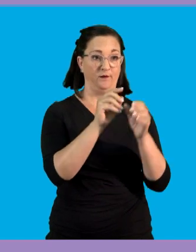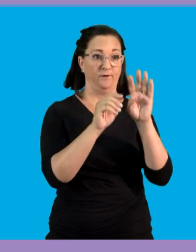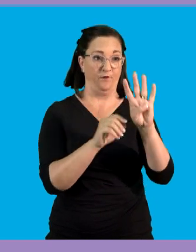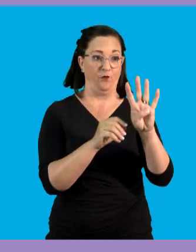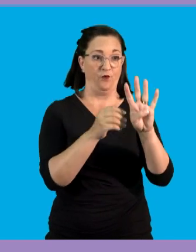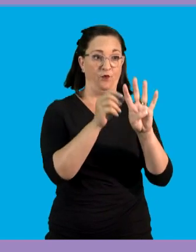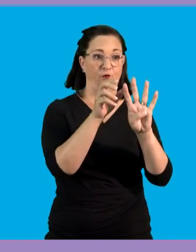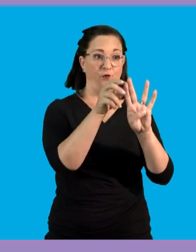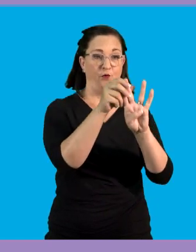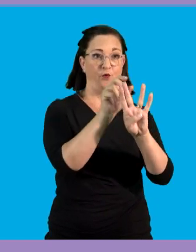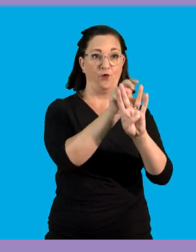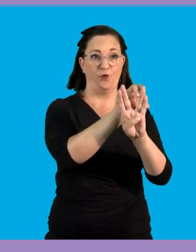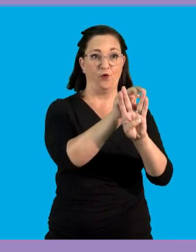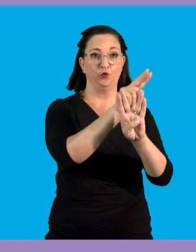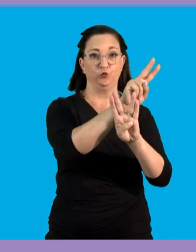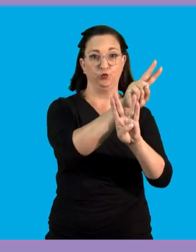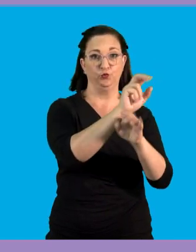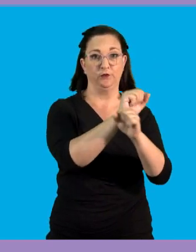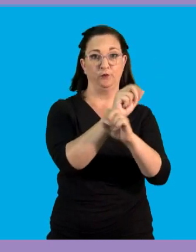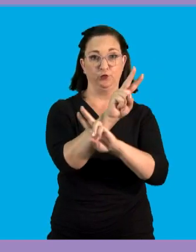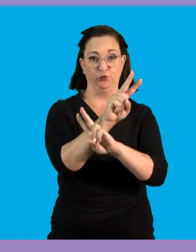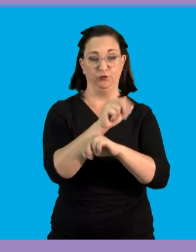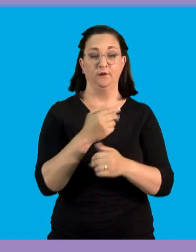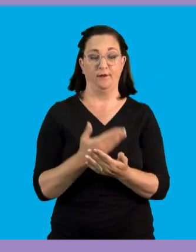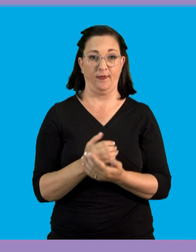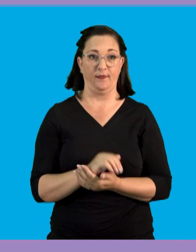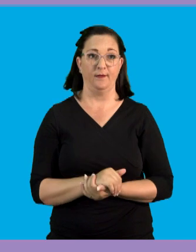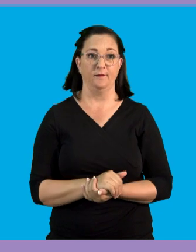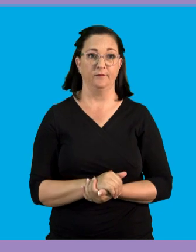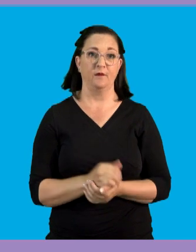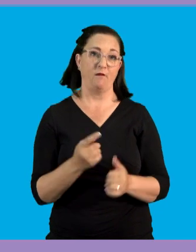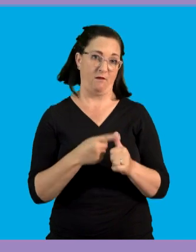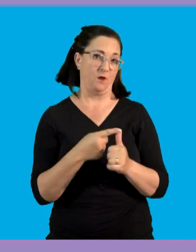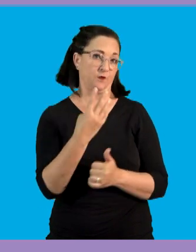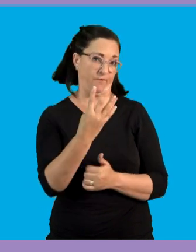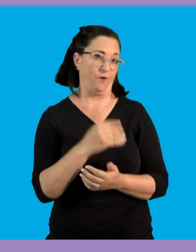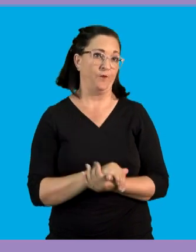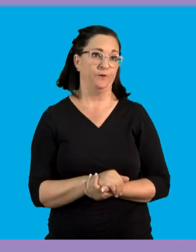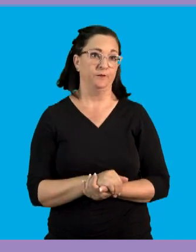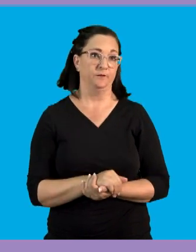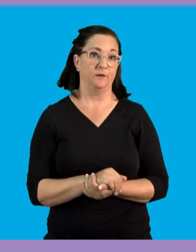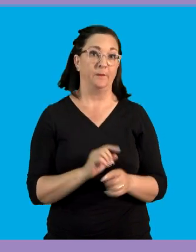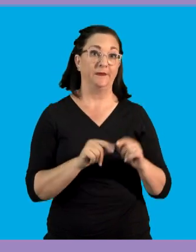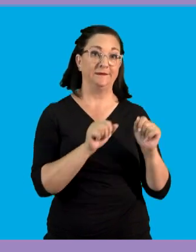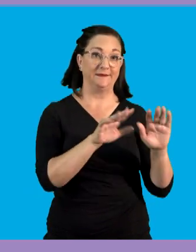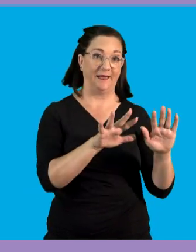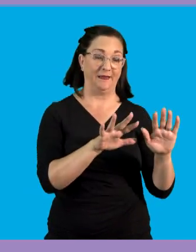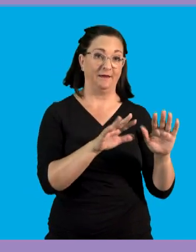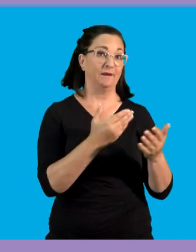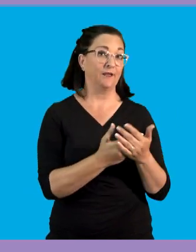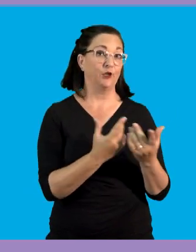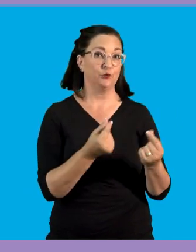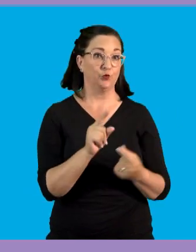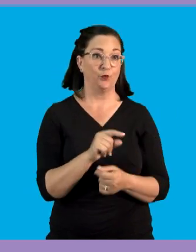down into 2 multiplied by 2. And that will give us 4. And then when we look at the